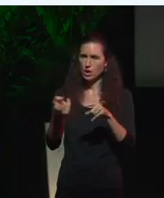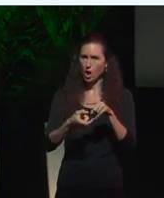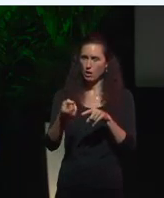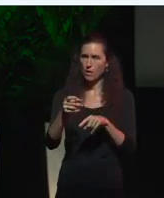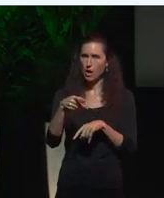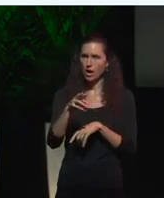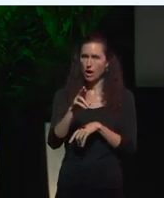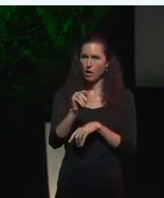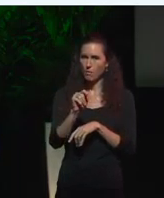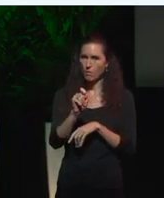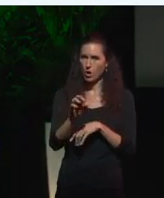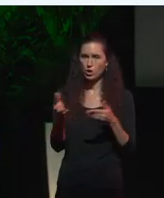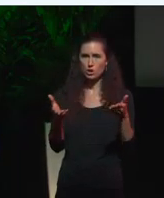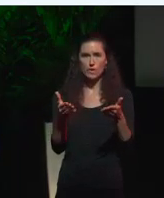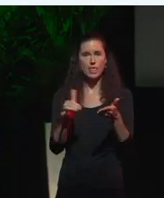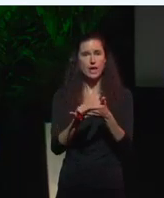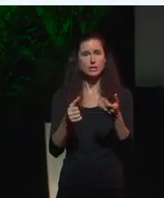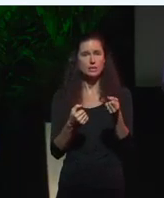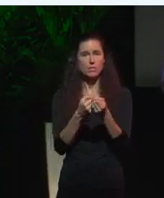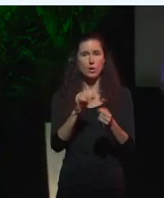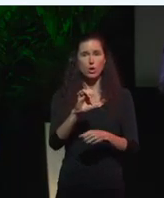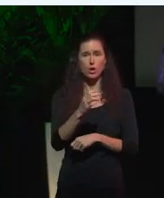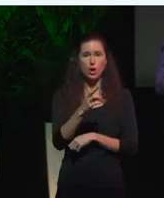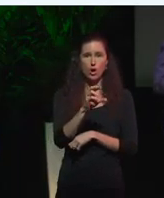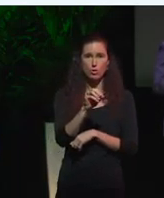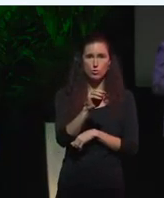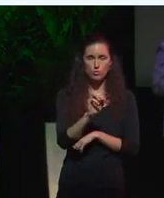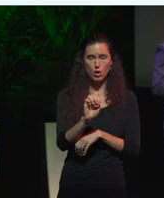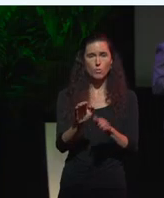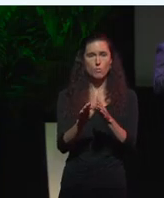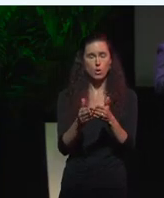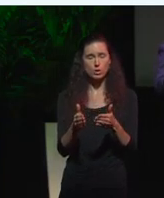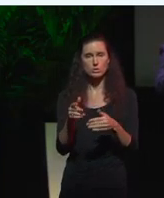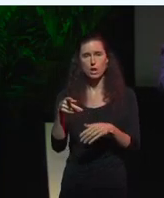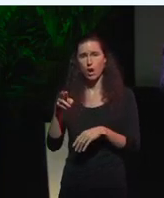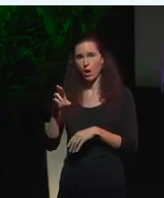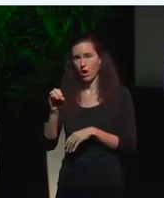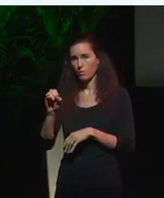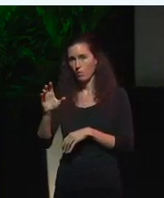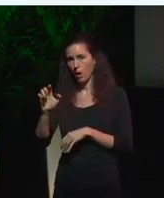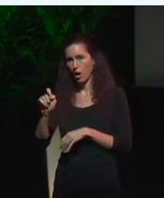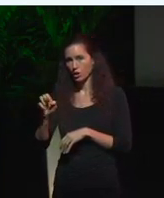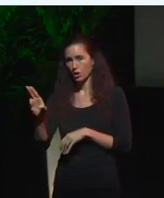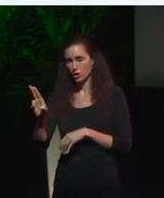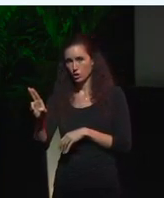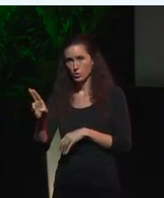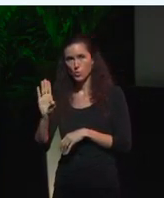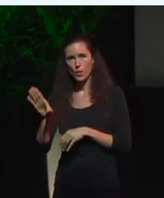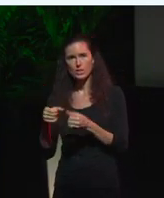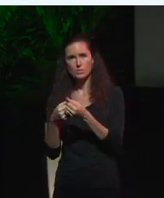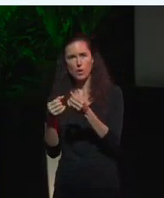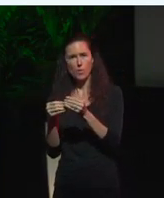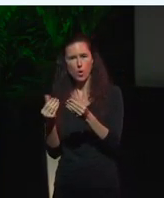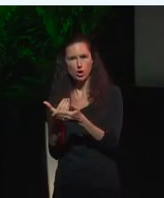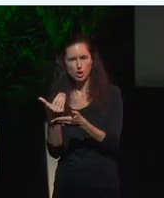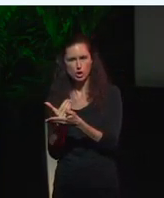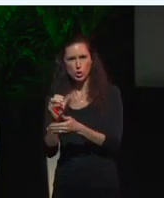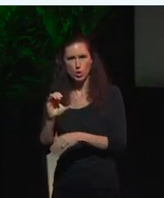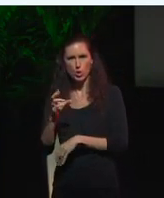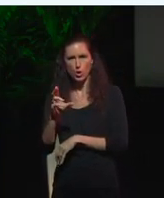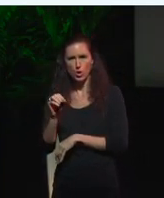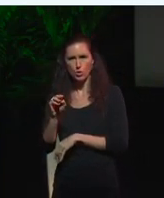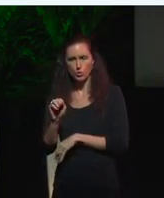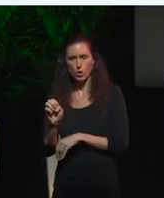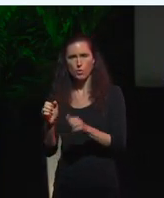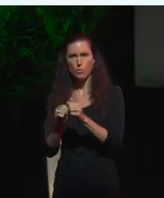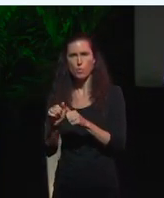Service does support Chromebooks. Equally, ProctorU Review Plus supports newer Chromebooks that have